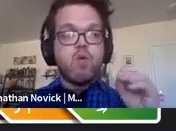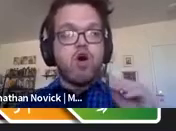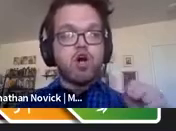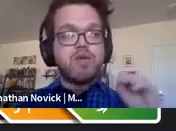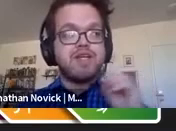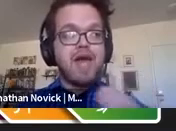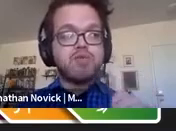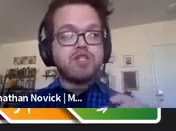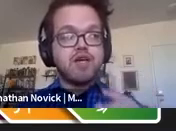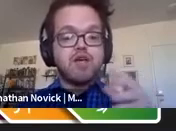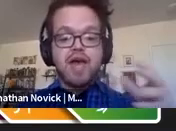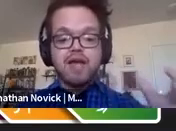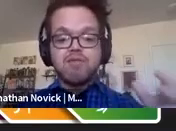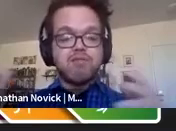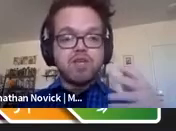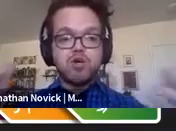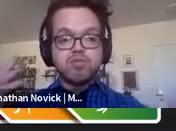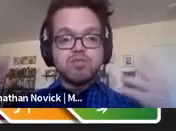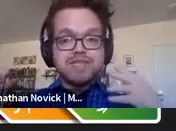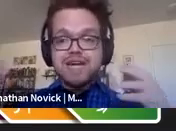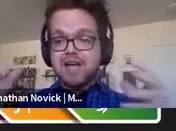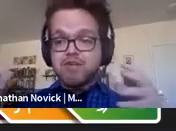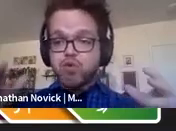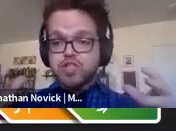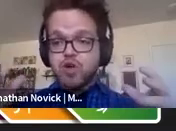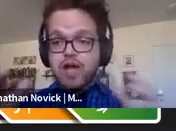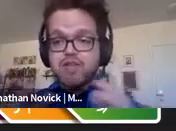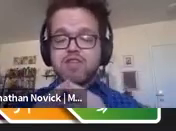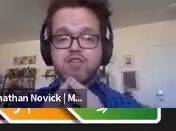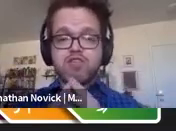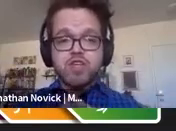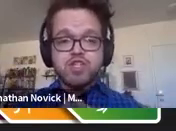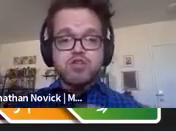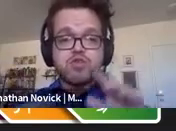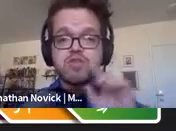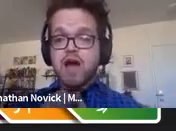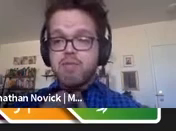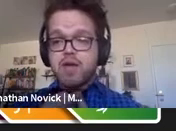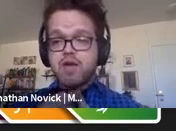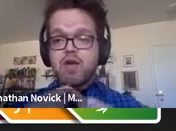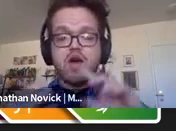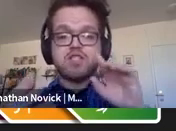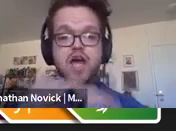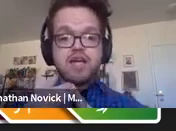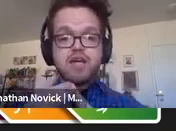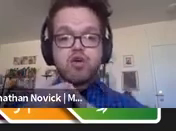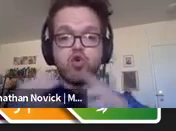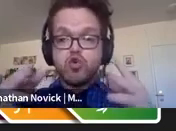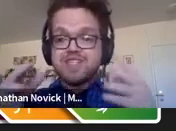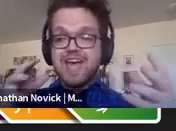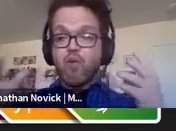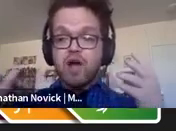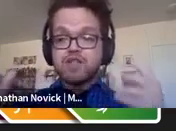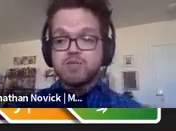while automated captioning can, you know, get a lot of words correct, there's still issues with timing, assigning